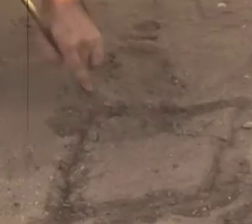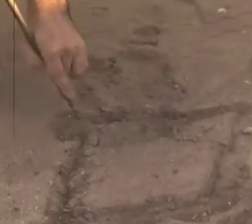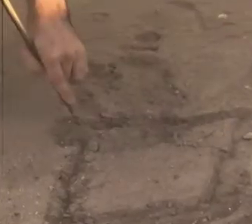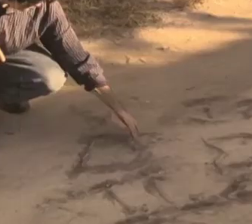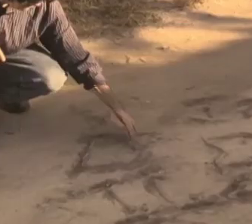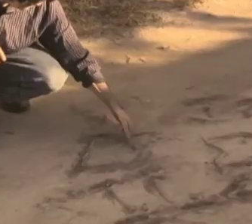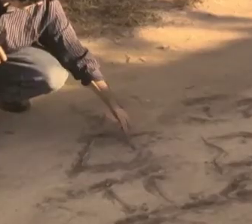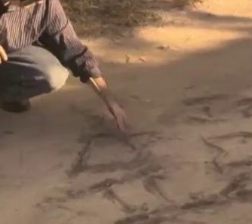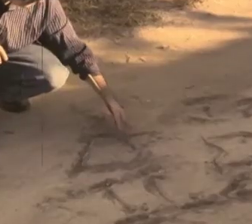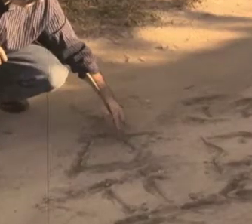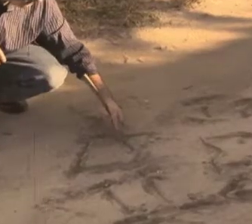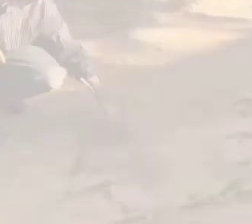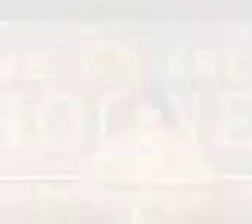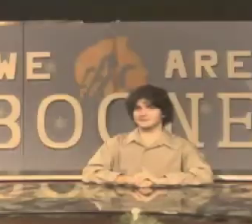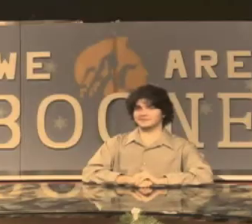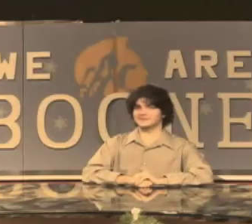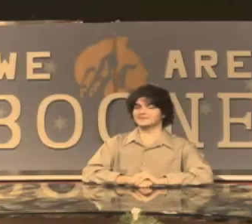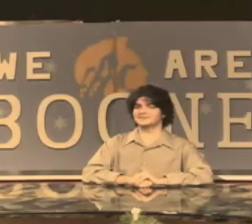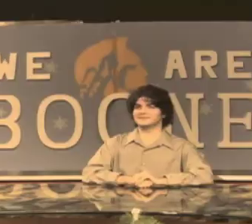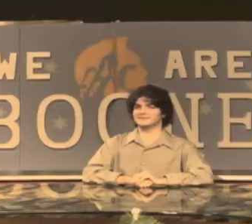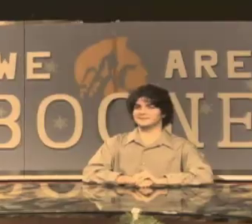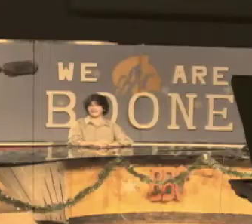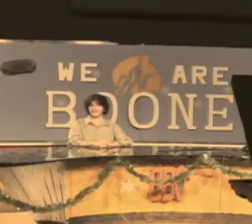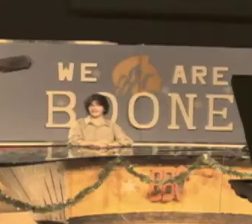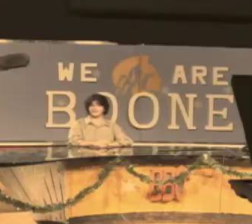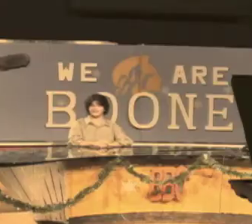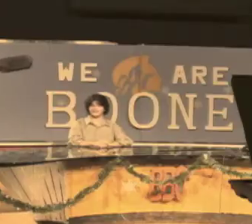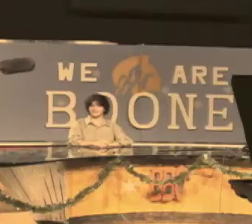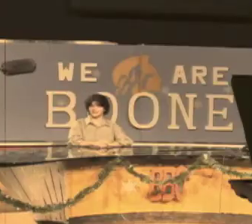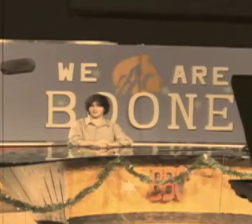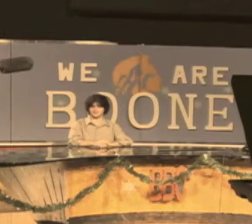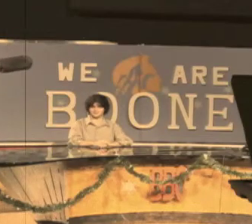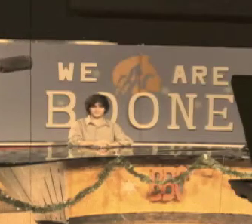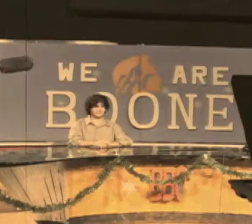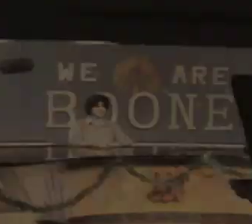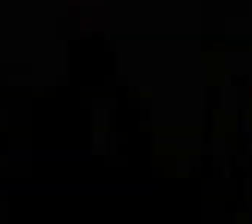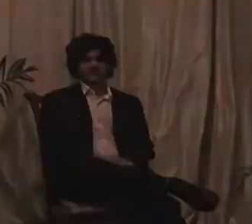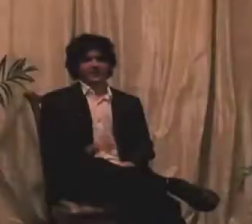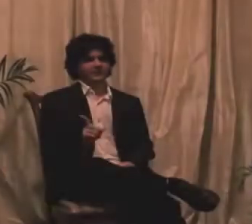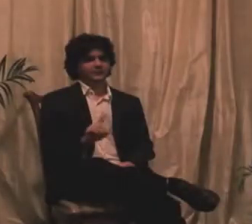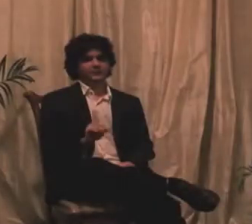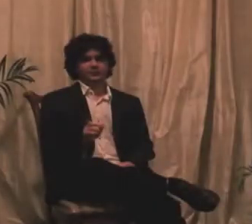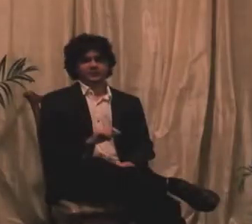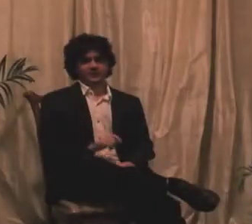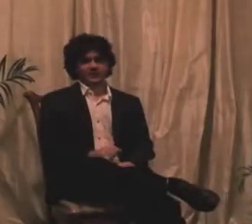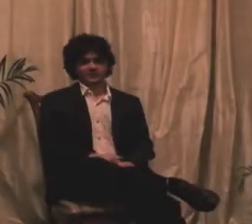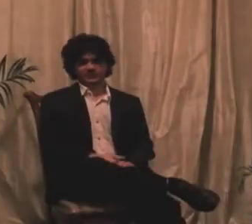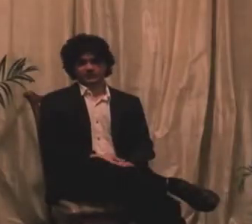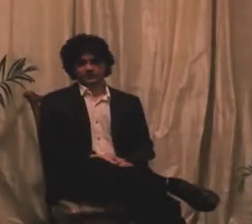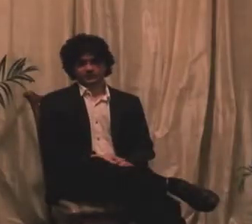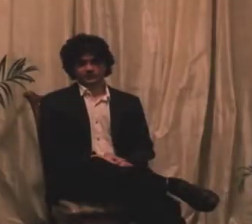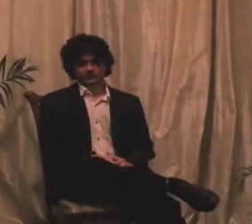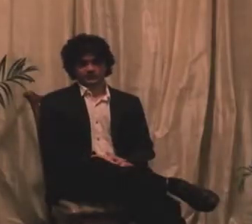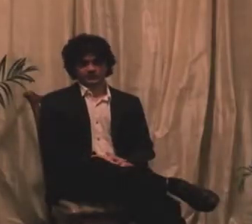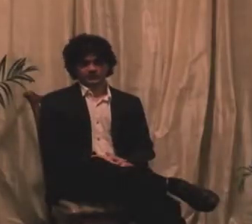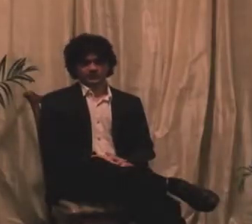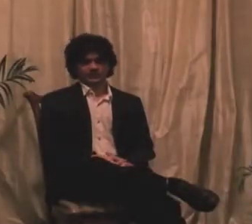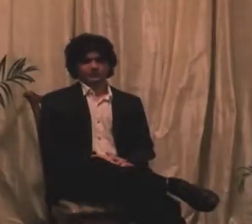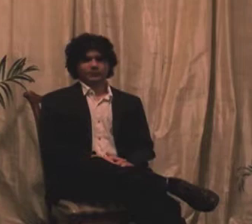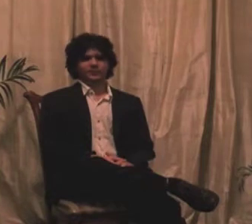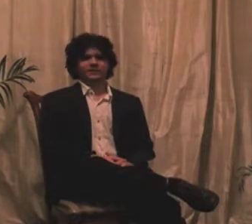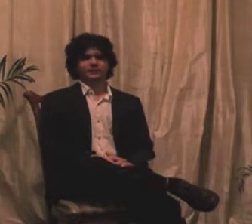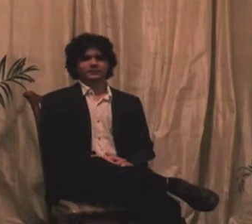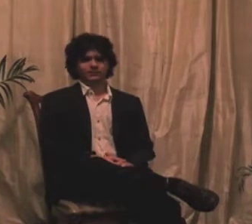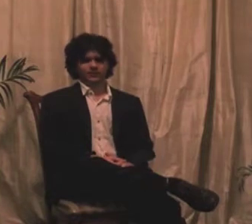twice and taped the whole BBC by himself. I don't always watch high school news,